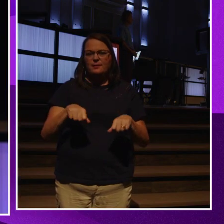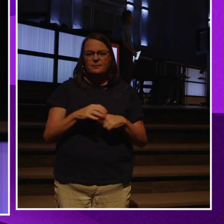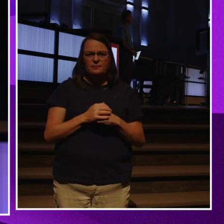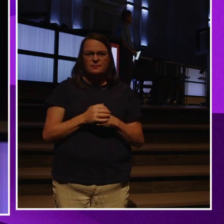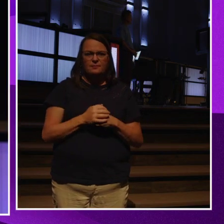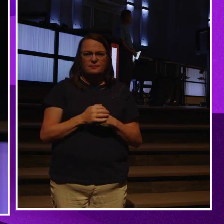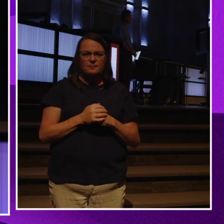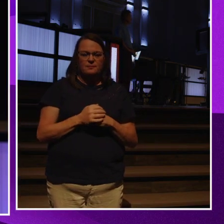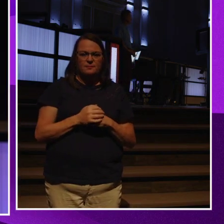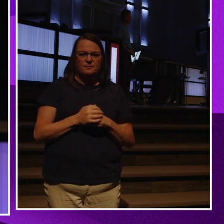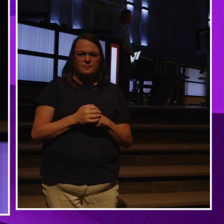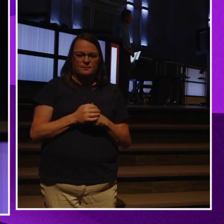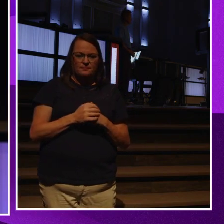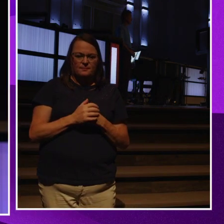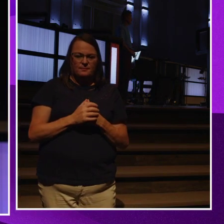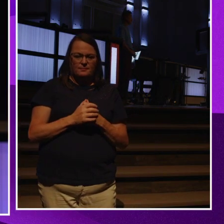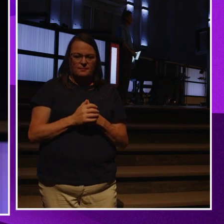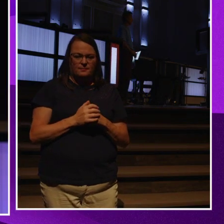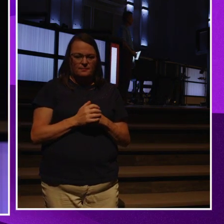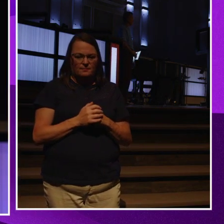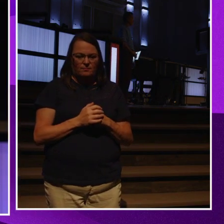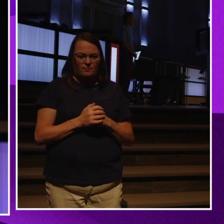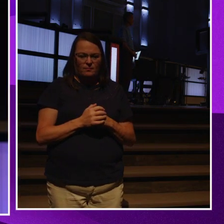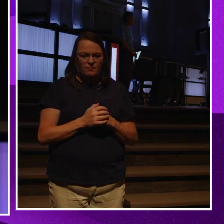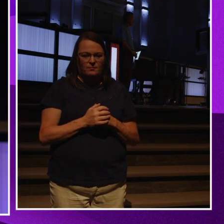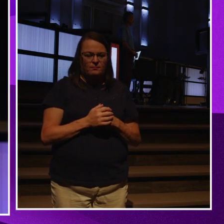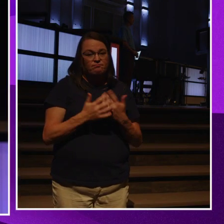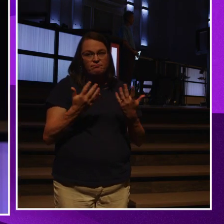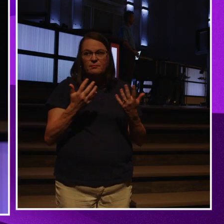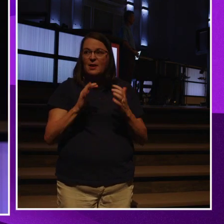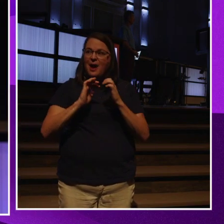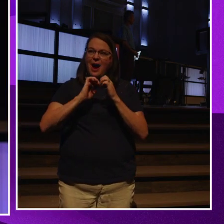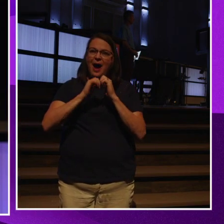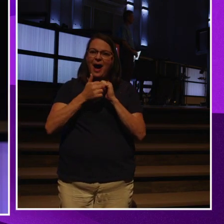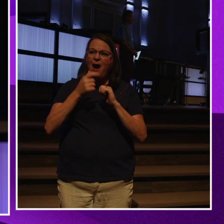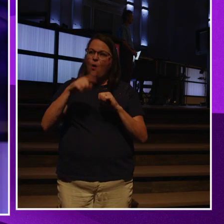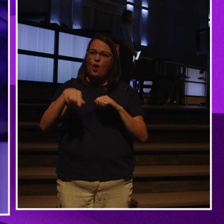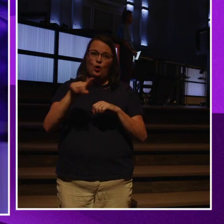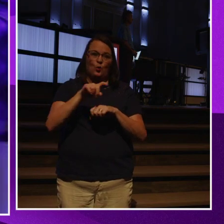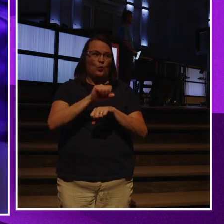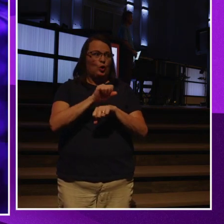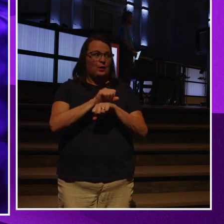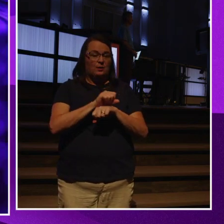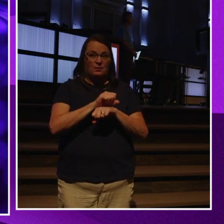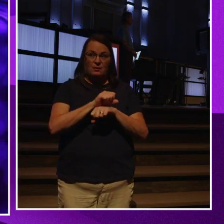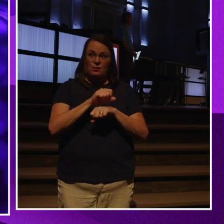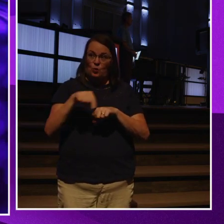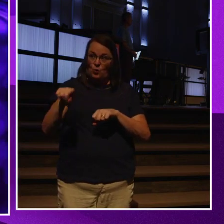501-450-7472. Thanks again for joining us today at Central.